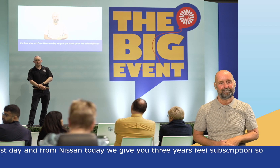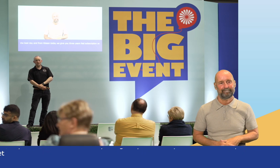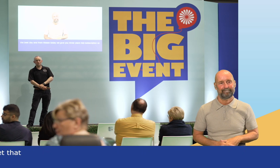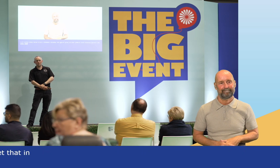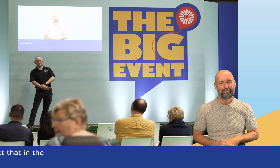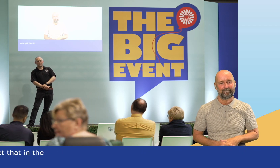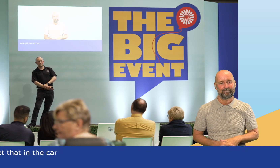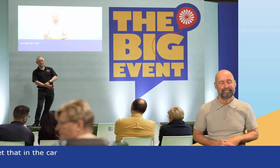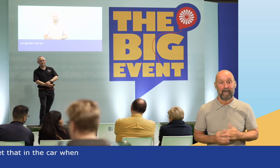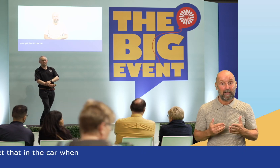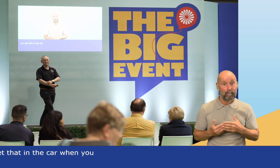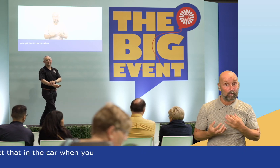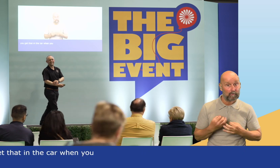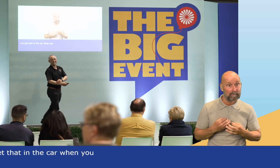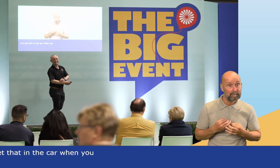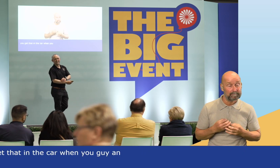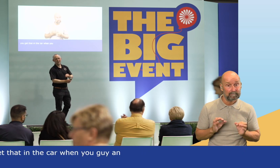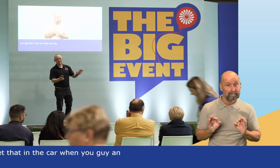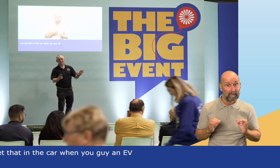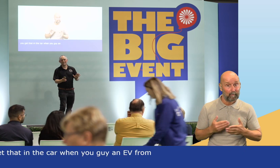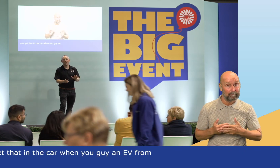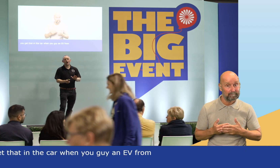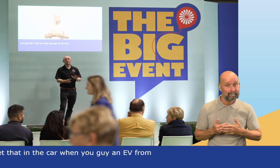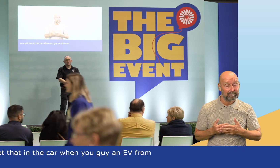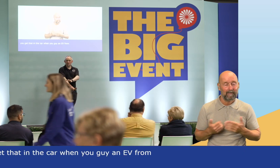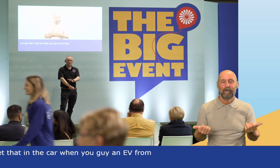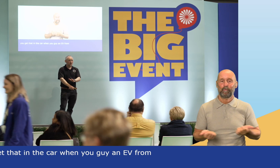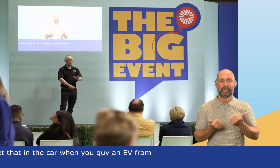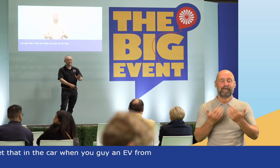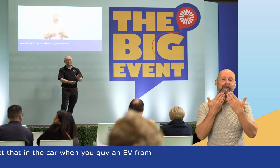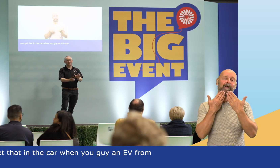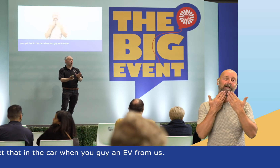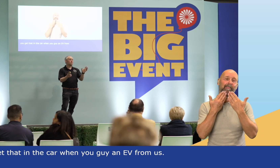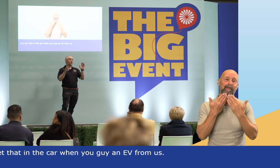Any more? Last question. No? We're done. Thank you so much